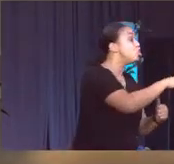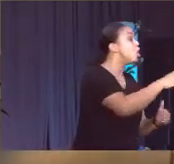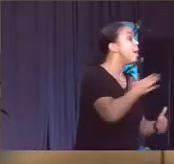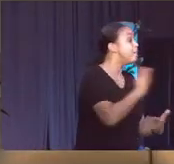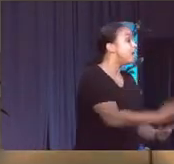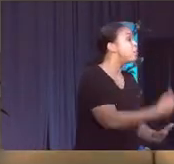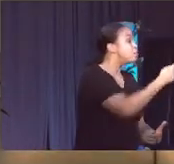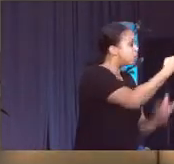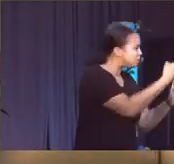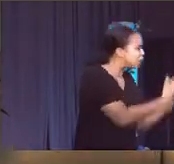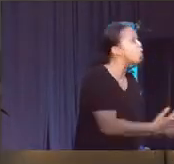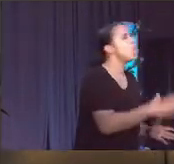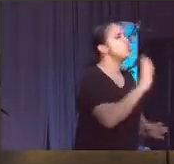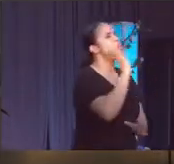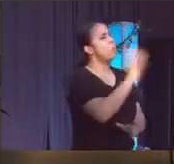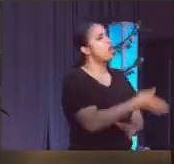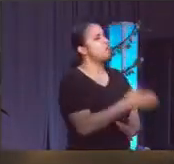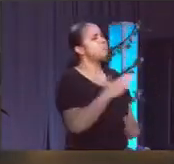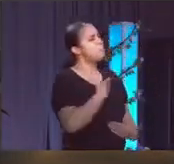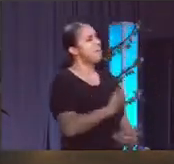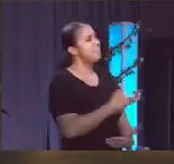you're a sinner. Look, we're going to get to that.